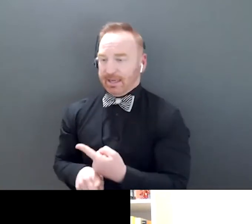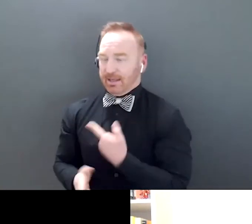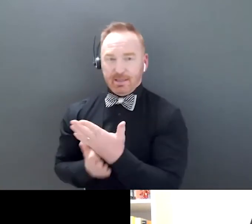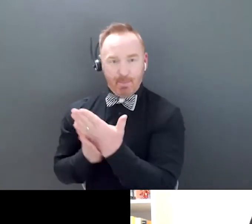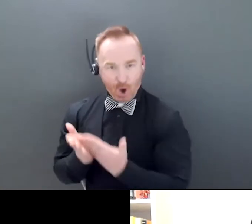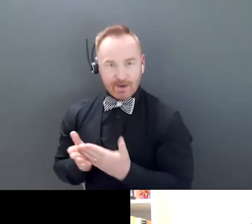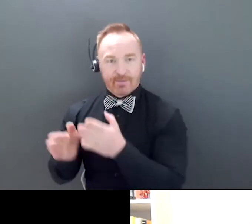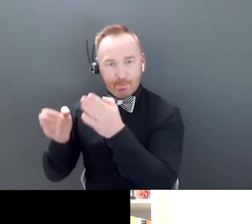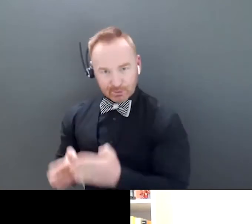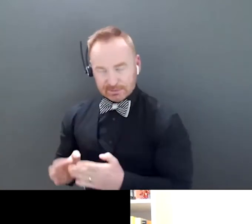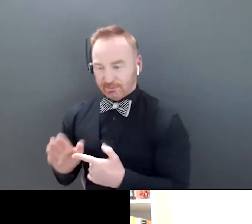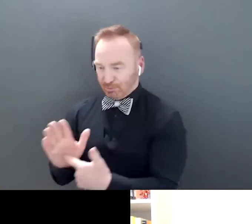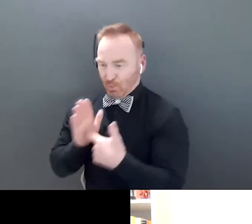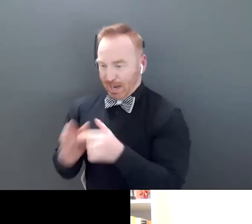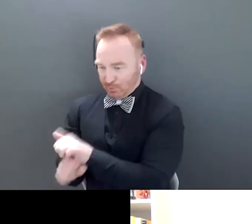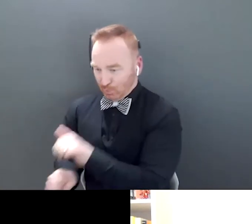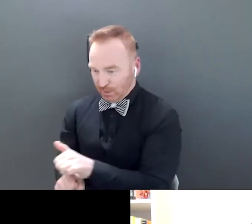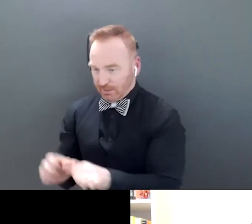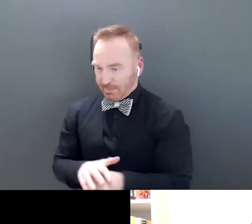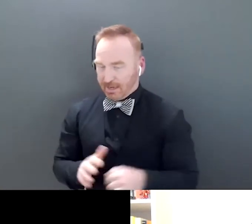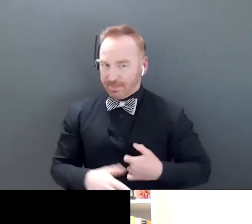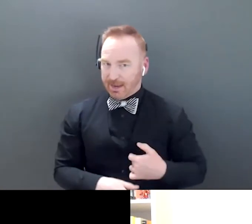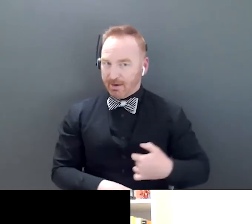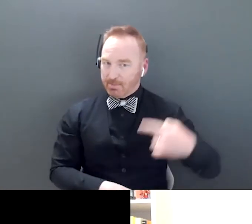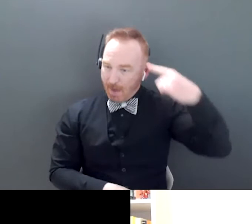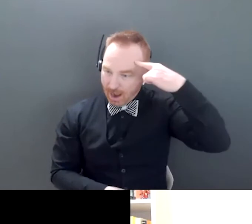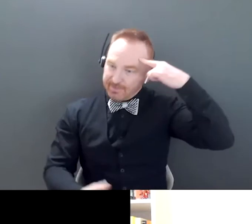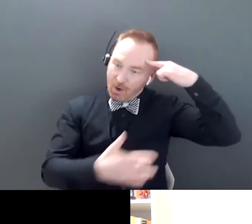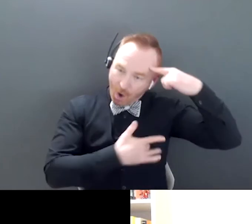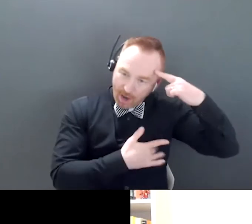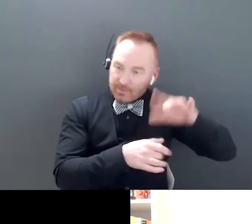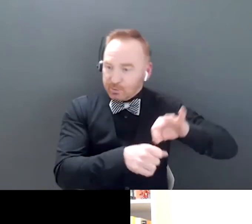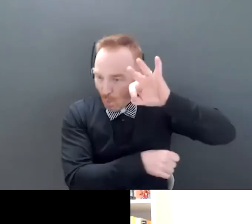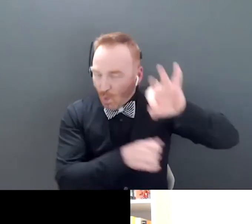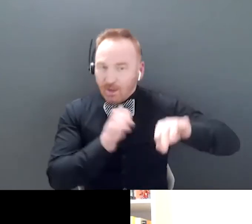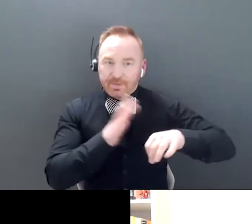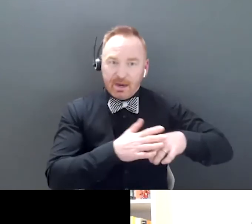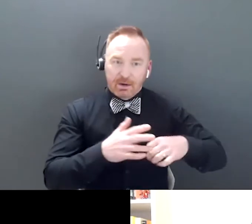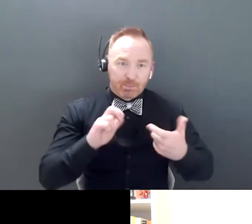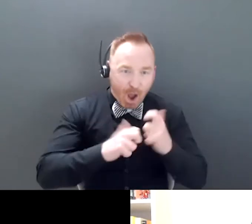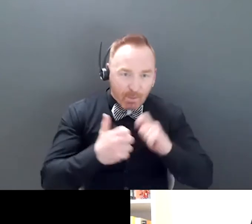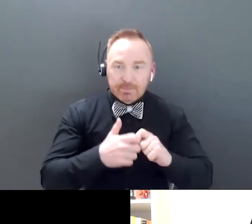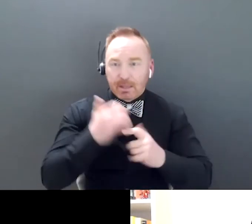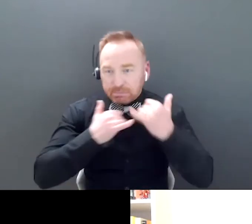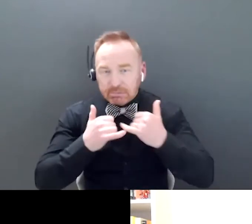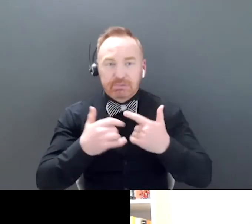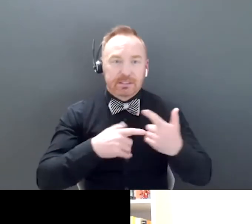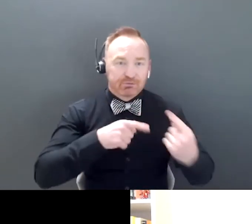to have conversations that they're just not equipped to have, right? So like having to navigate sometimes